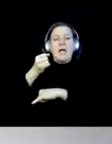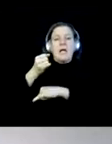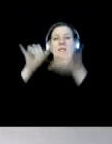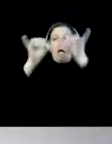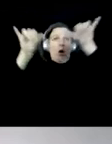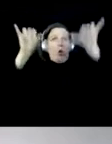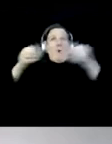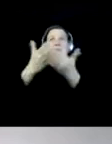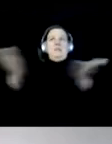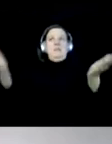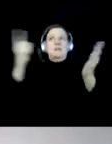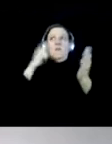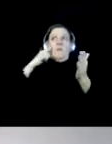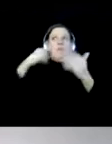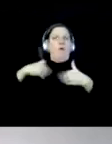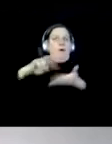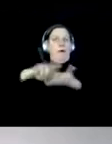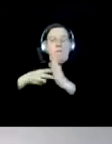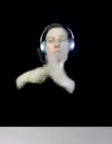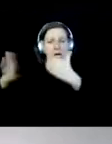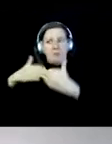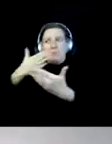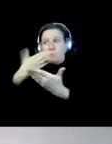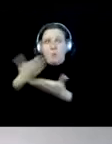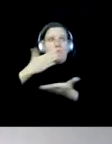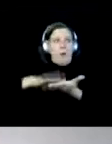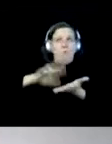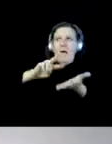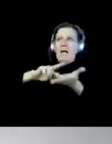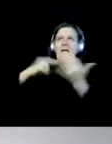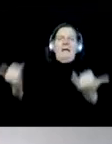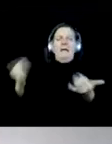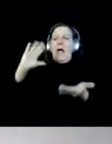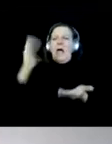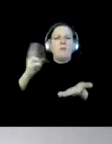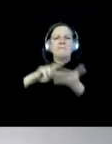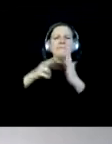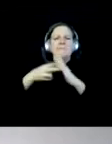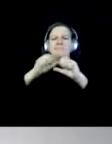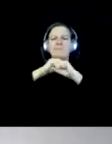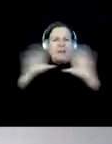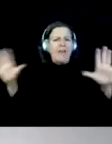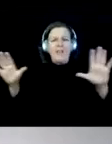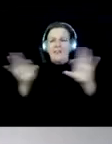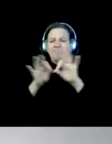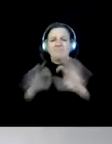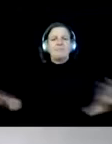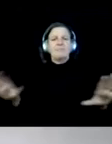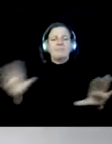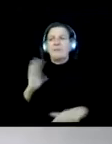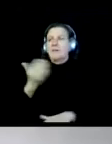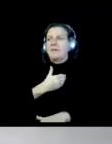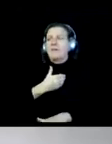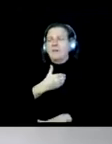better or worse no longer seem to mean anything, and how there's a freedom in that, and